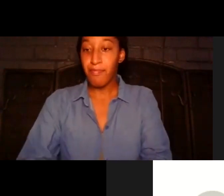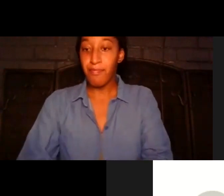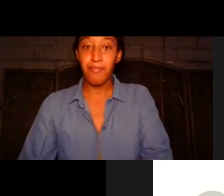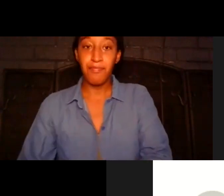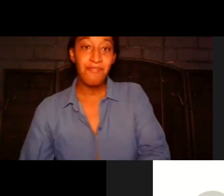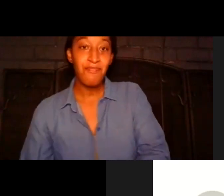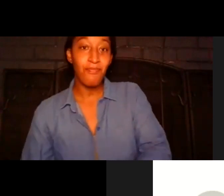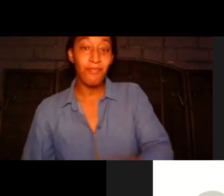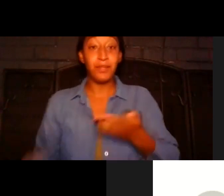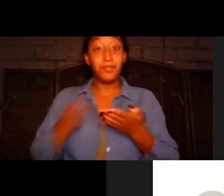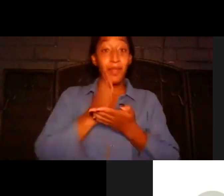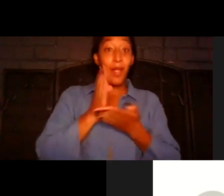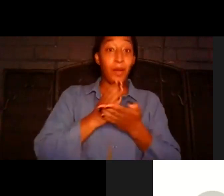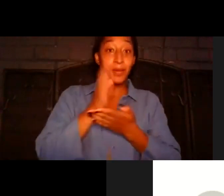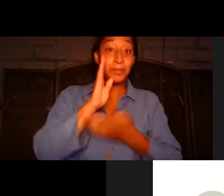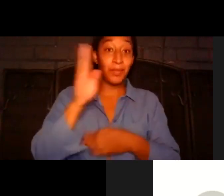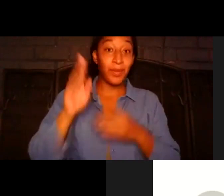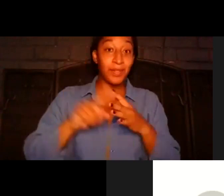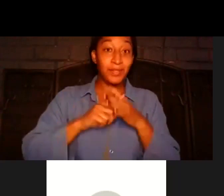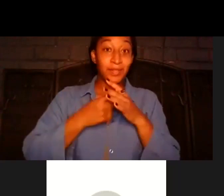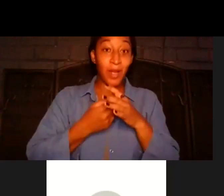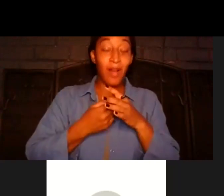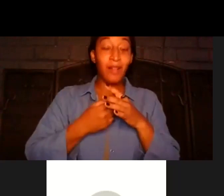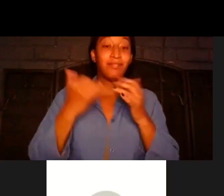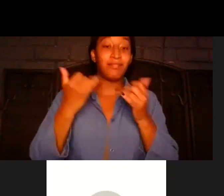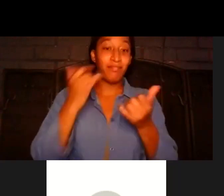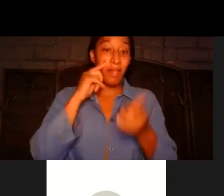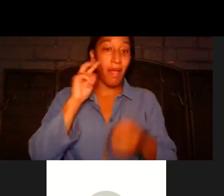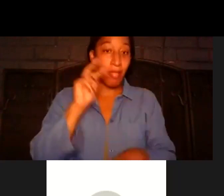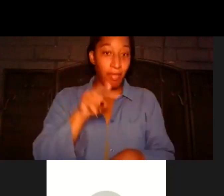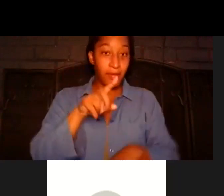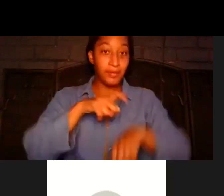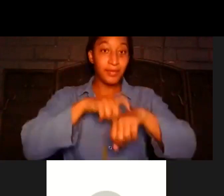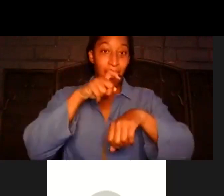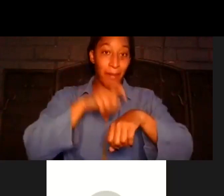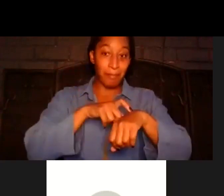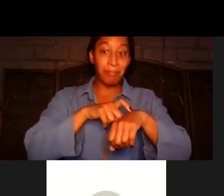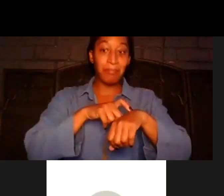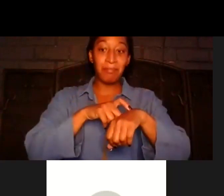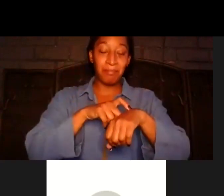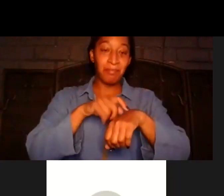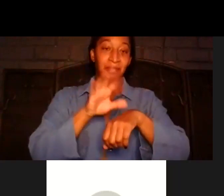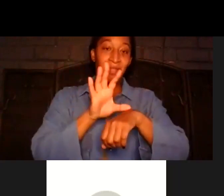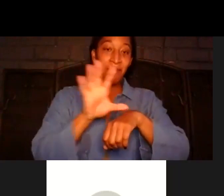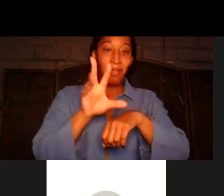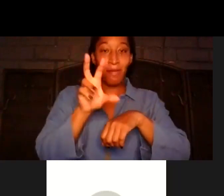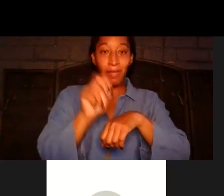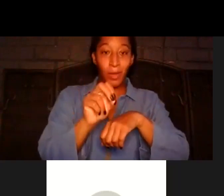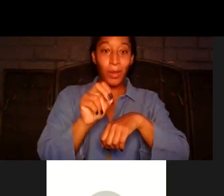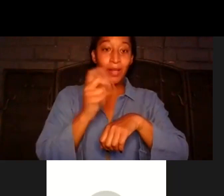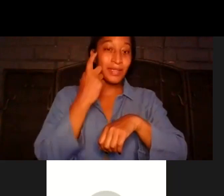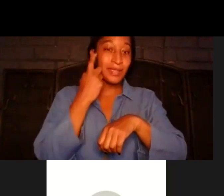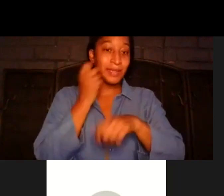All right, I'm going to go ahead and get started in the interest of time. We'll try to make this a fairly short